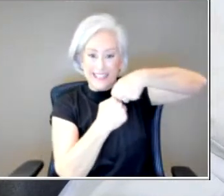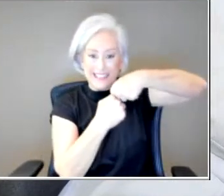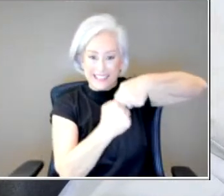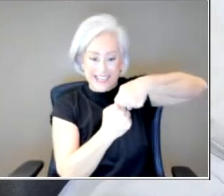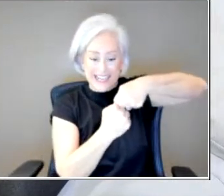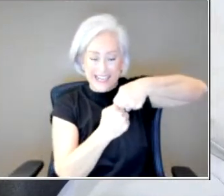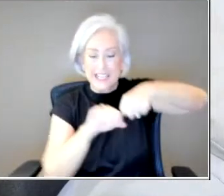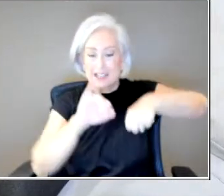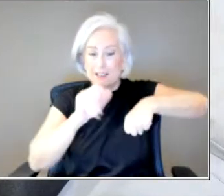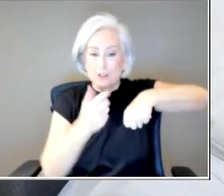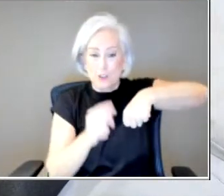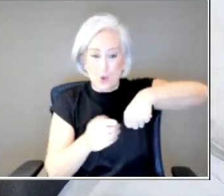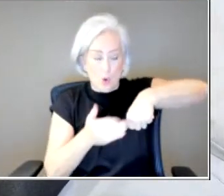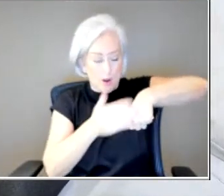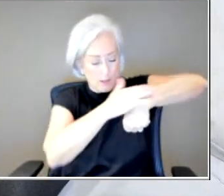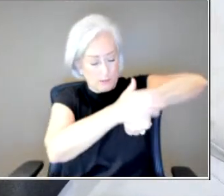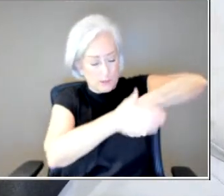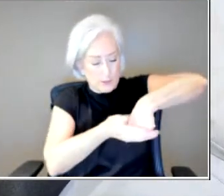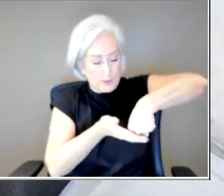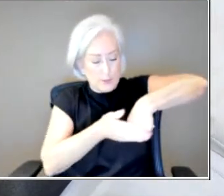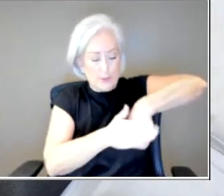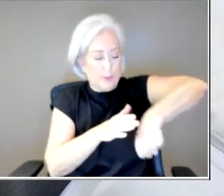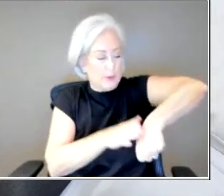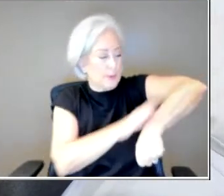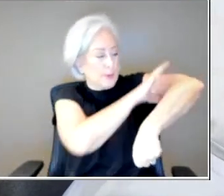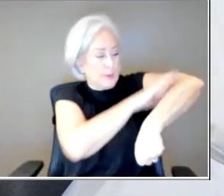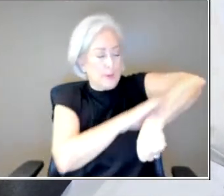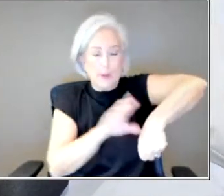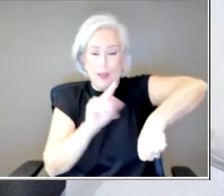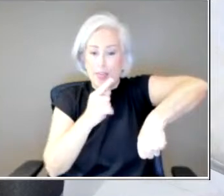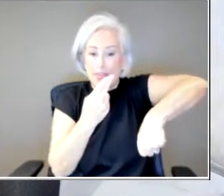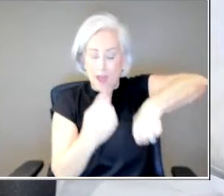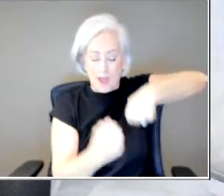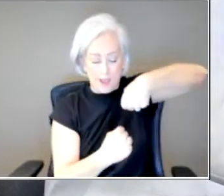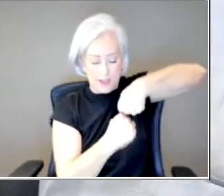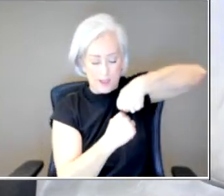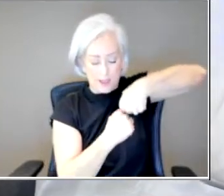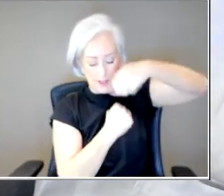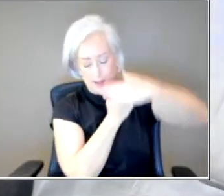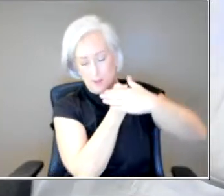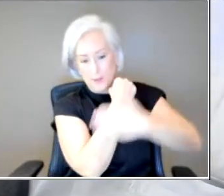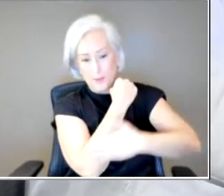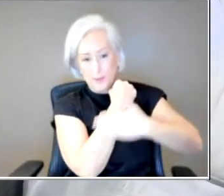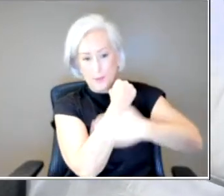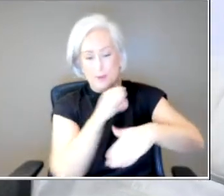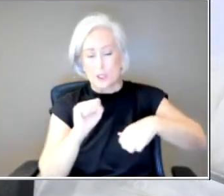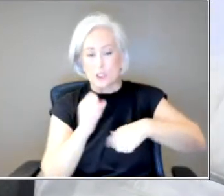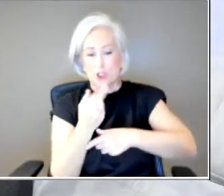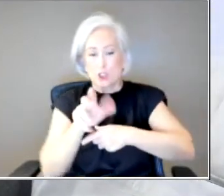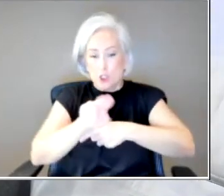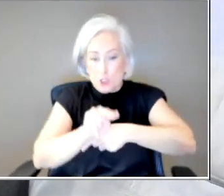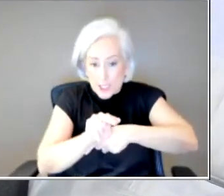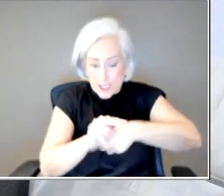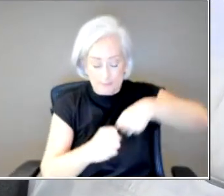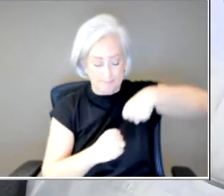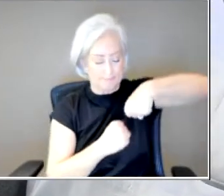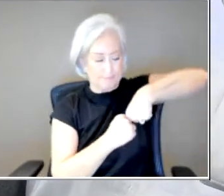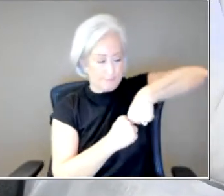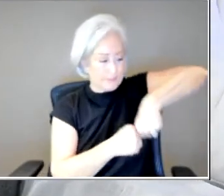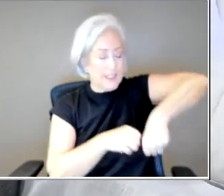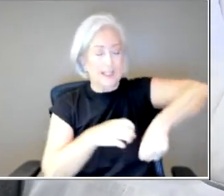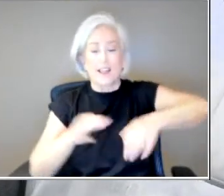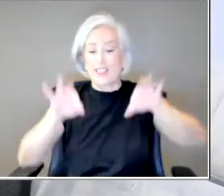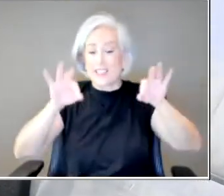distal part of the thigh bone, and this is the proximal part of the shin bone. So right here is your knee. So we're injecting this contrast down, and all of these